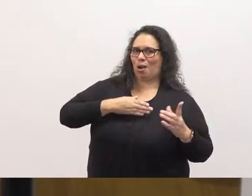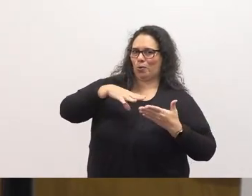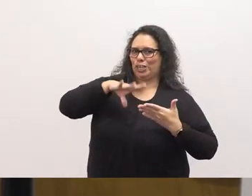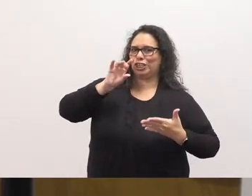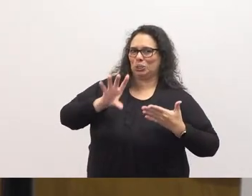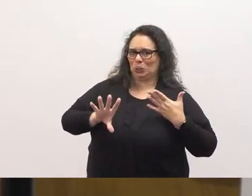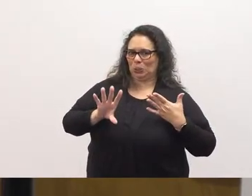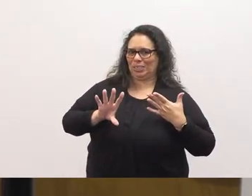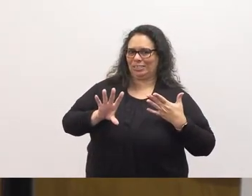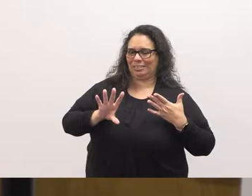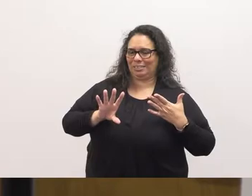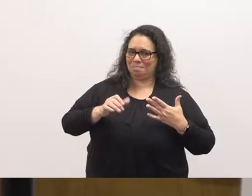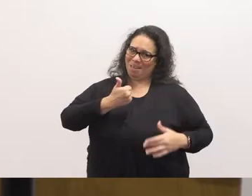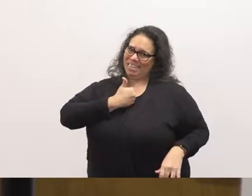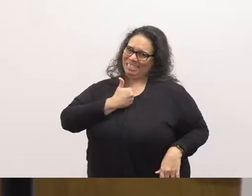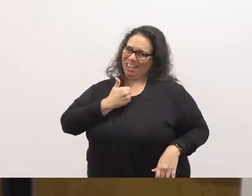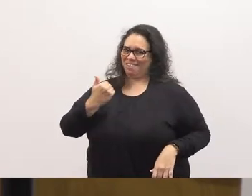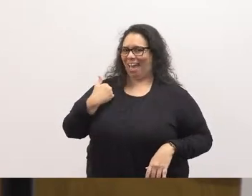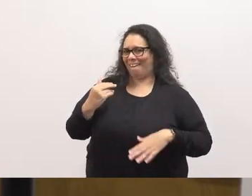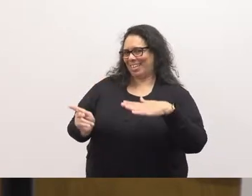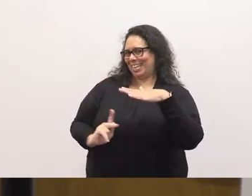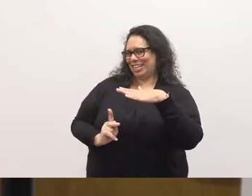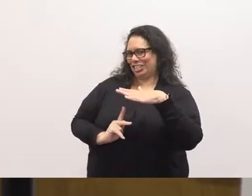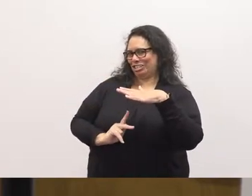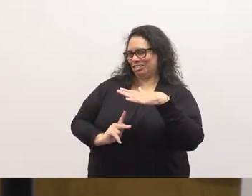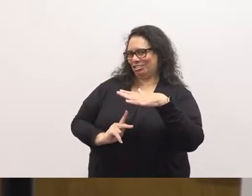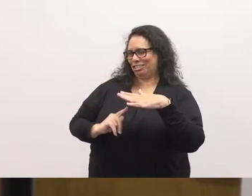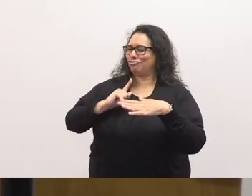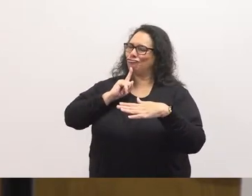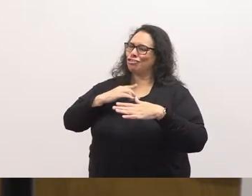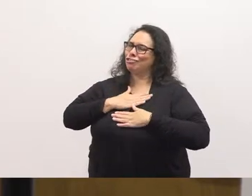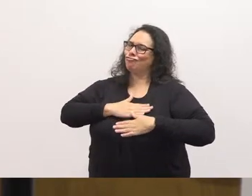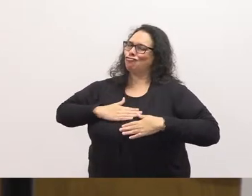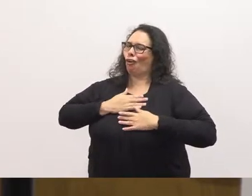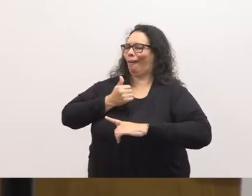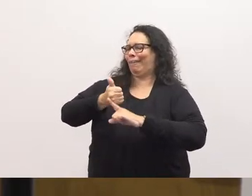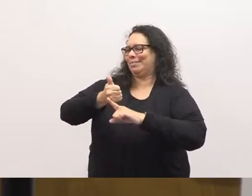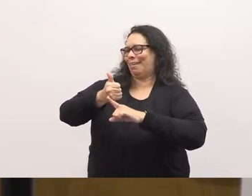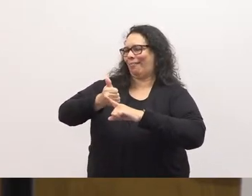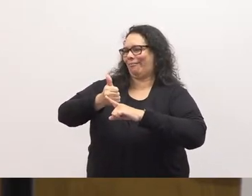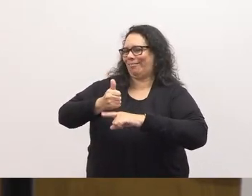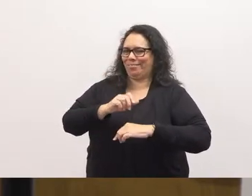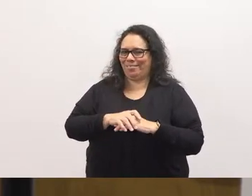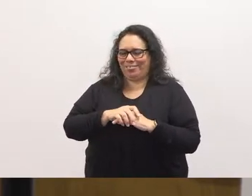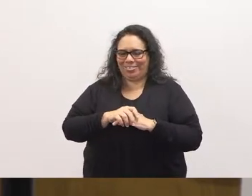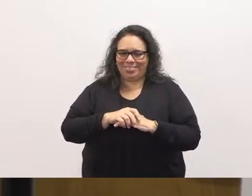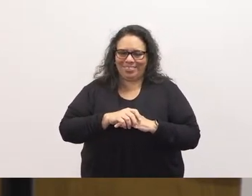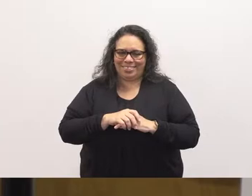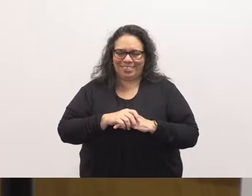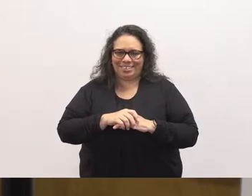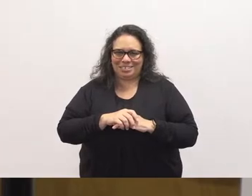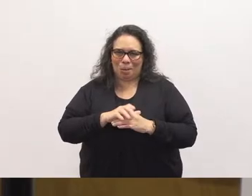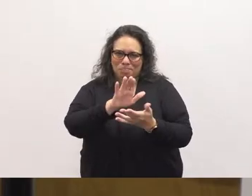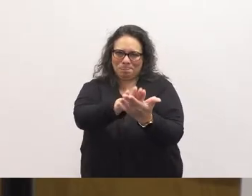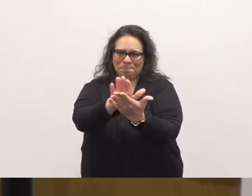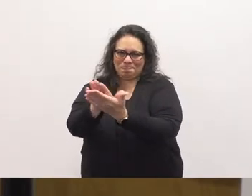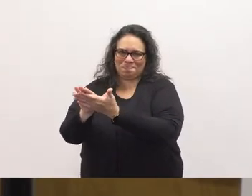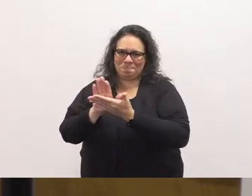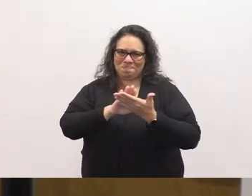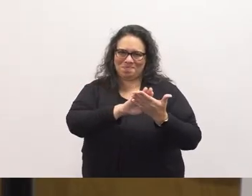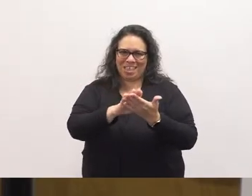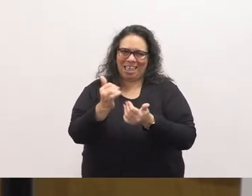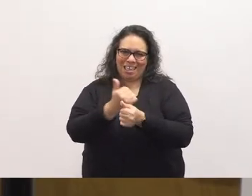have a kinder who is truly enjoying herself, to say the least. And so just a big kudos to everyone